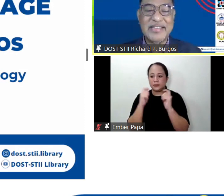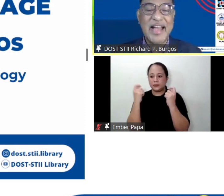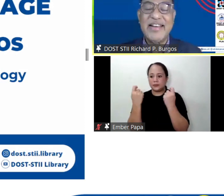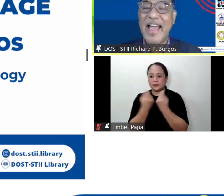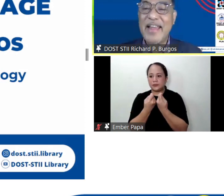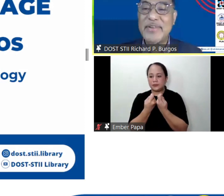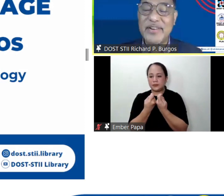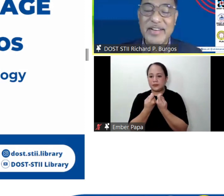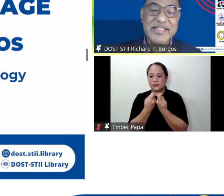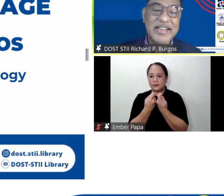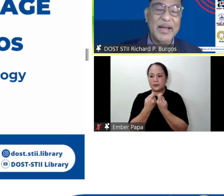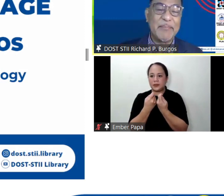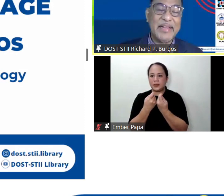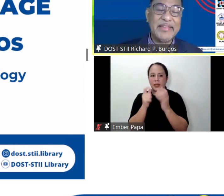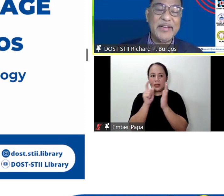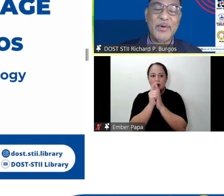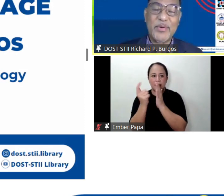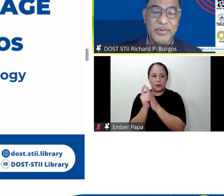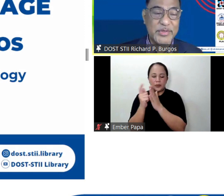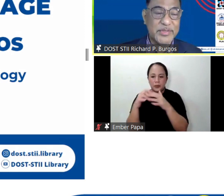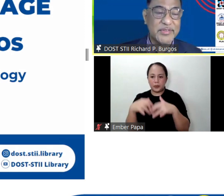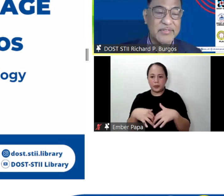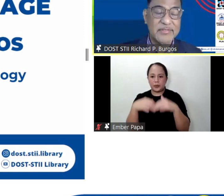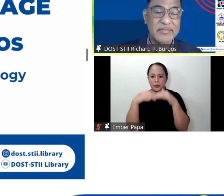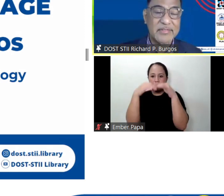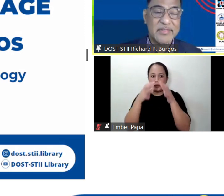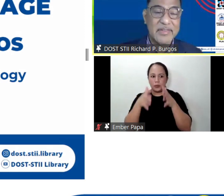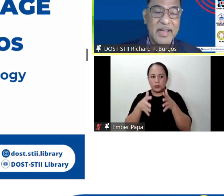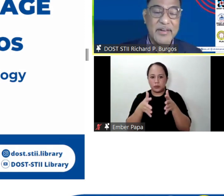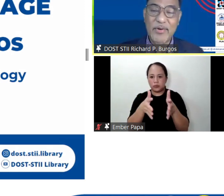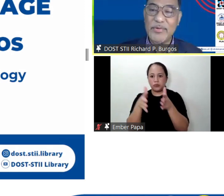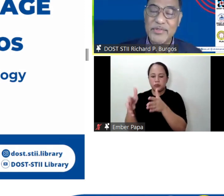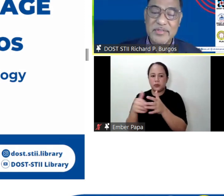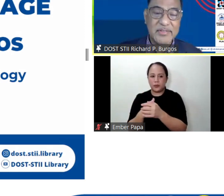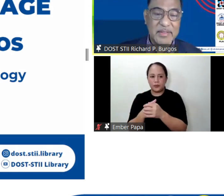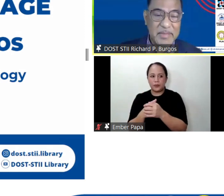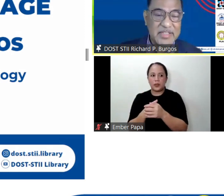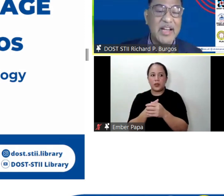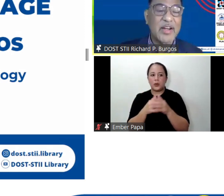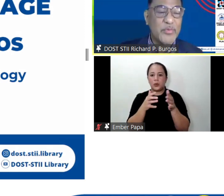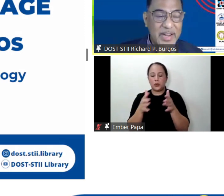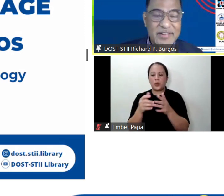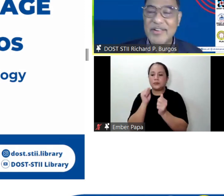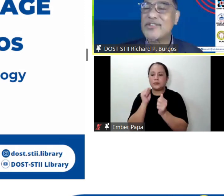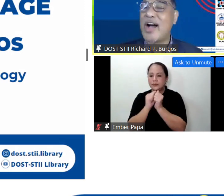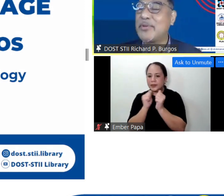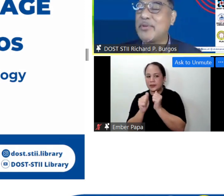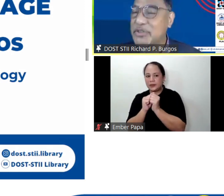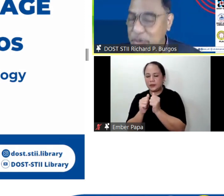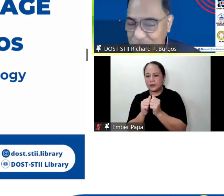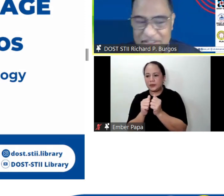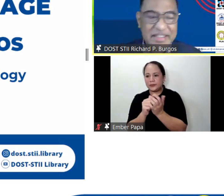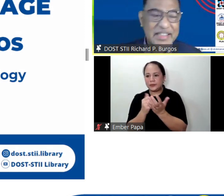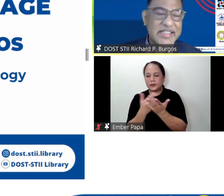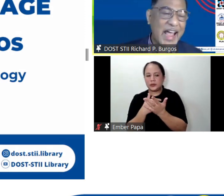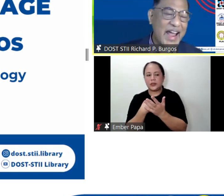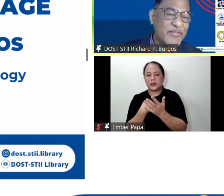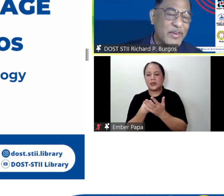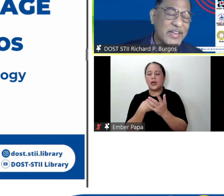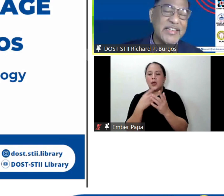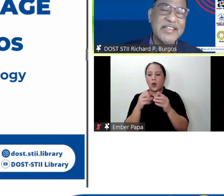is libraries building roads. And roads, that means readers,